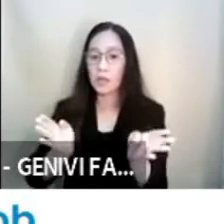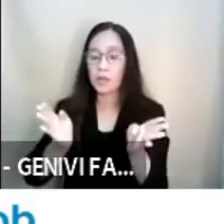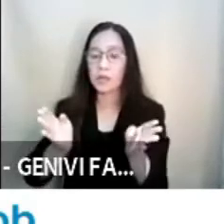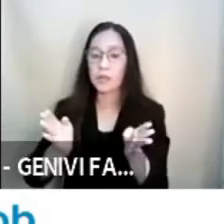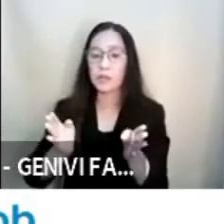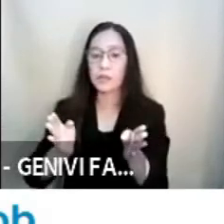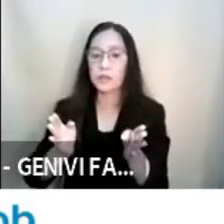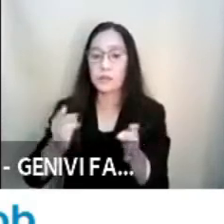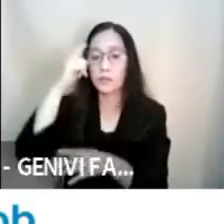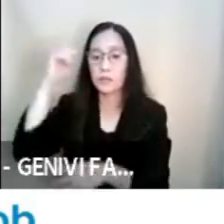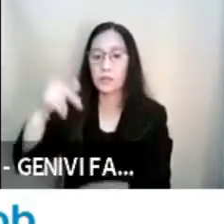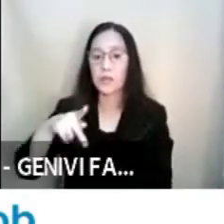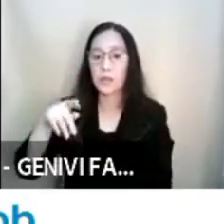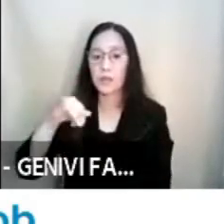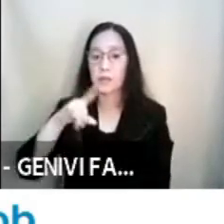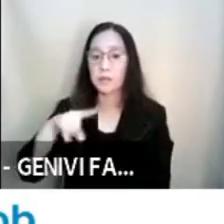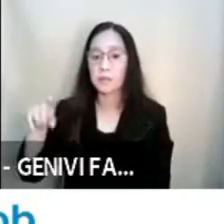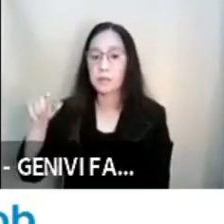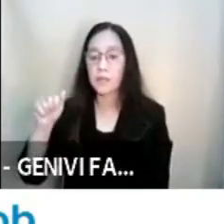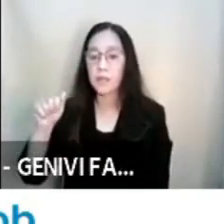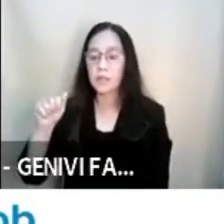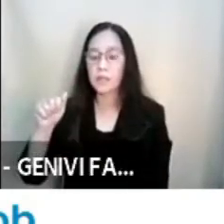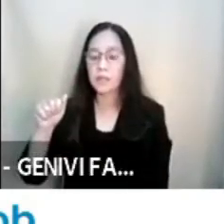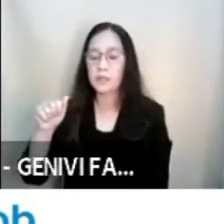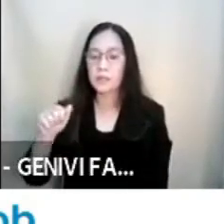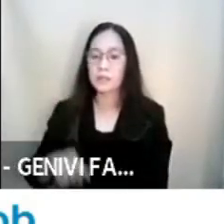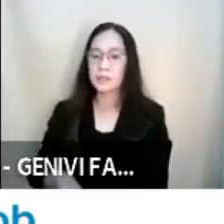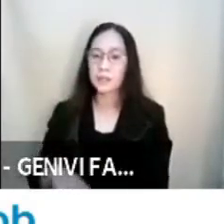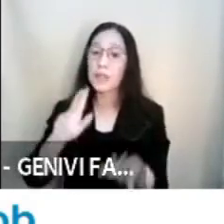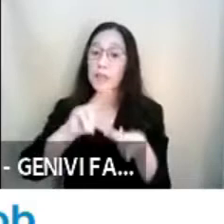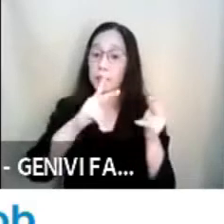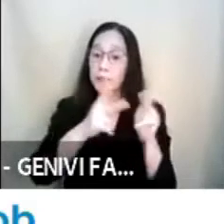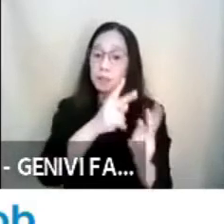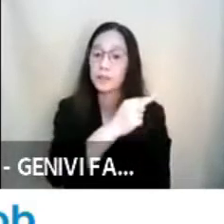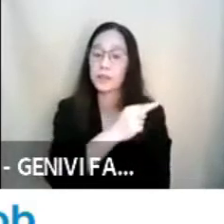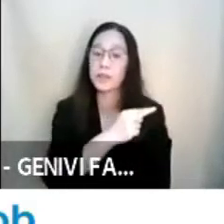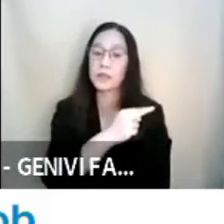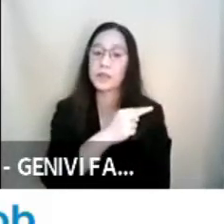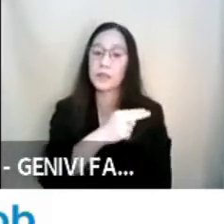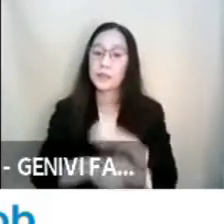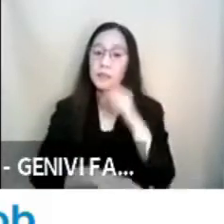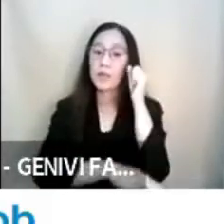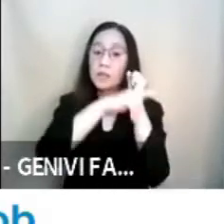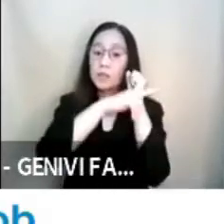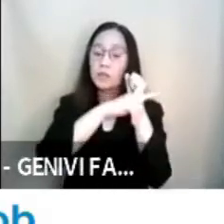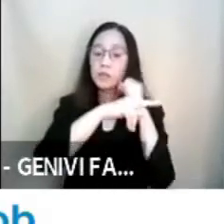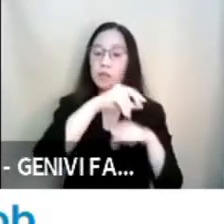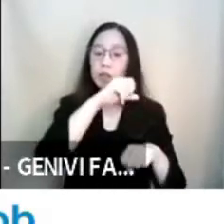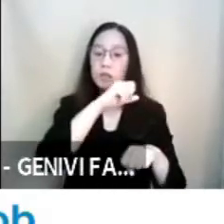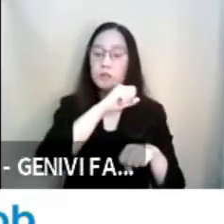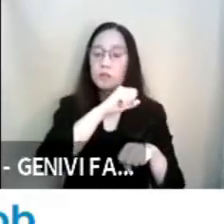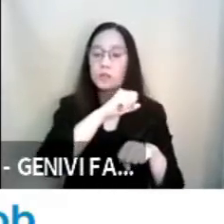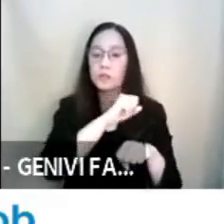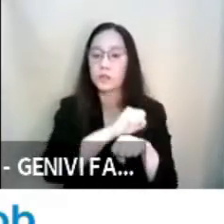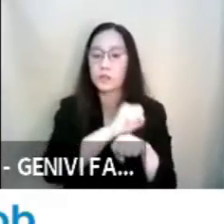the pizza store. Tapos we also partnered with the hotel, and in the hotel they worked in the back office. Sila yung nag-fold